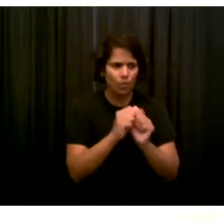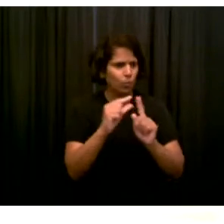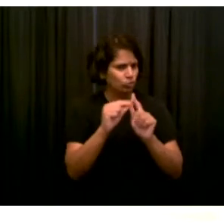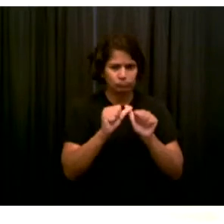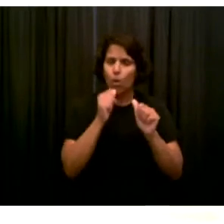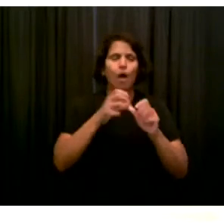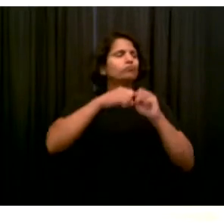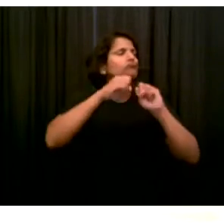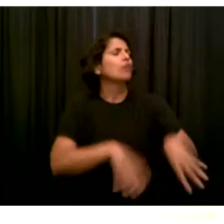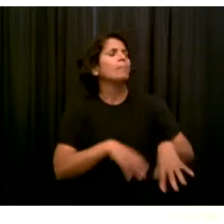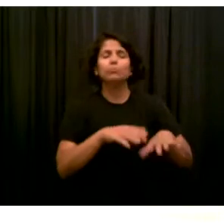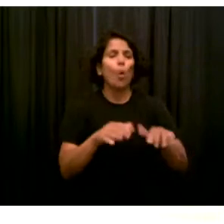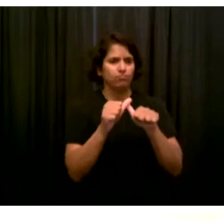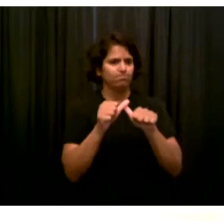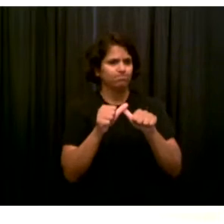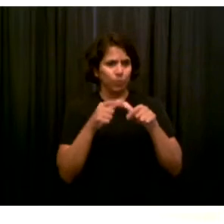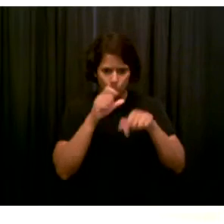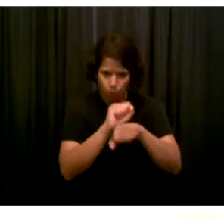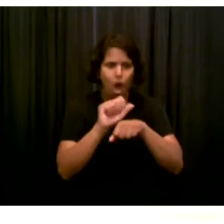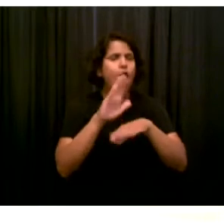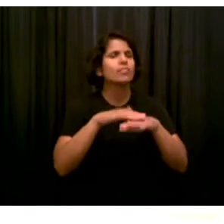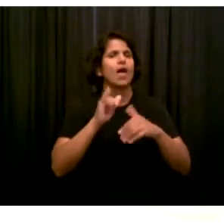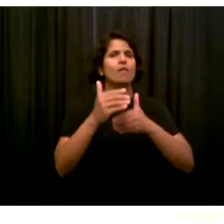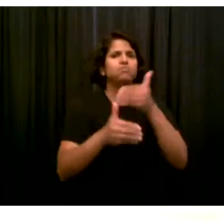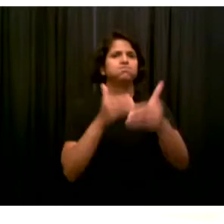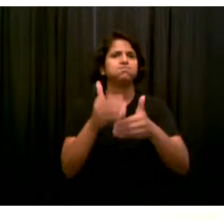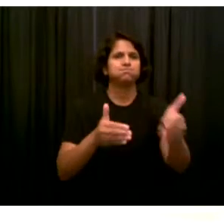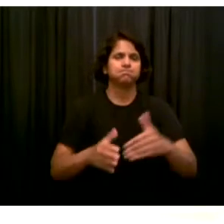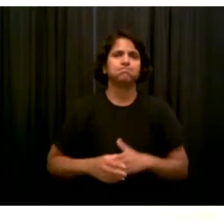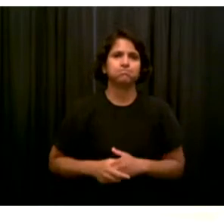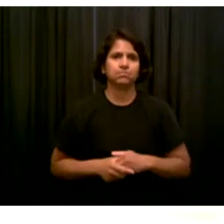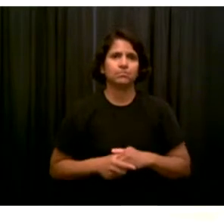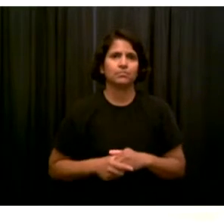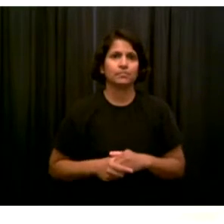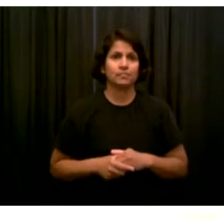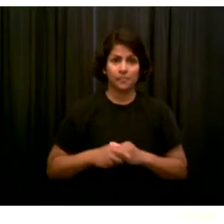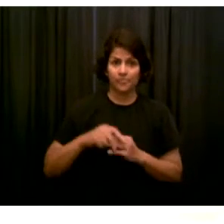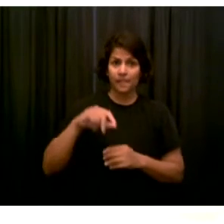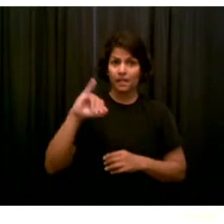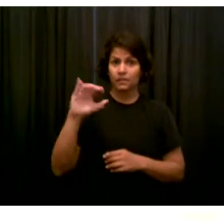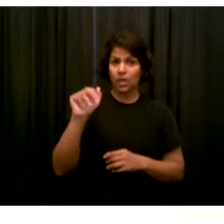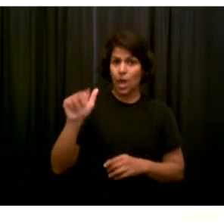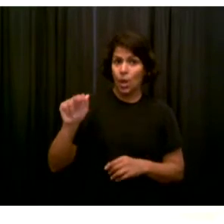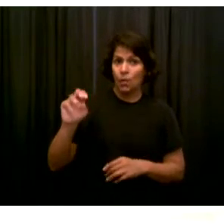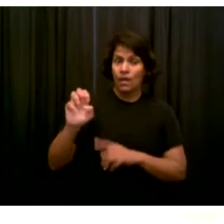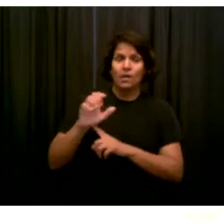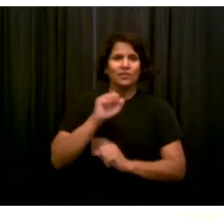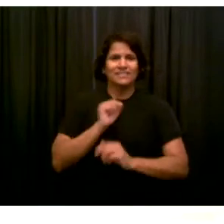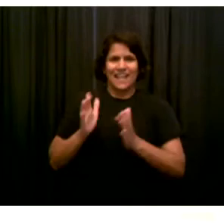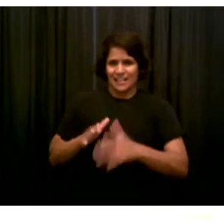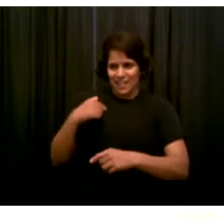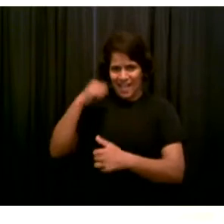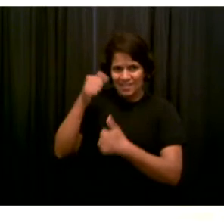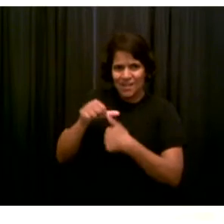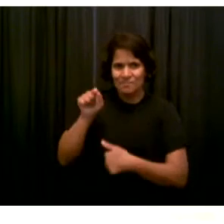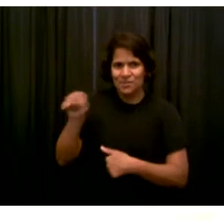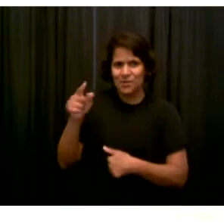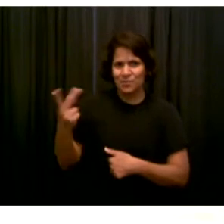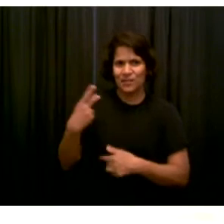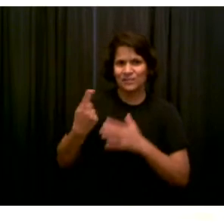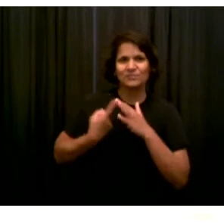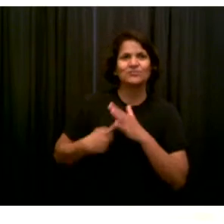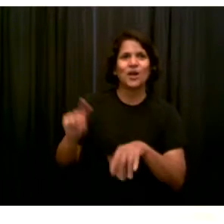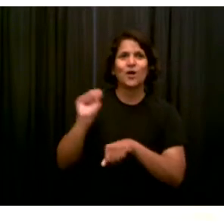I remember, Joanne Simon, my first chat with you when I worked for Vinnie Gentili in 1997 at a